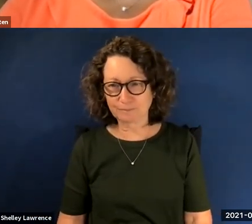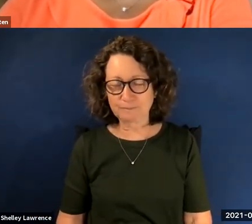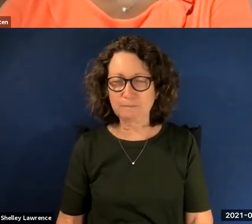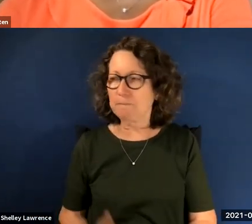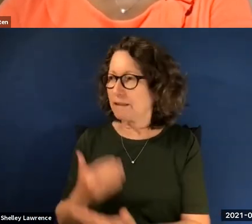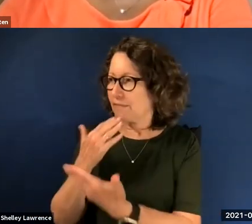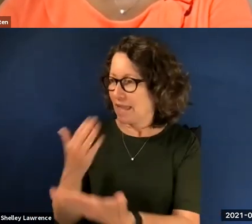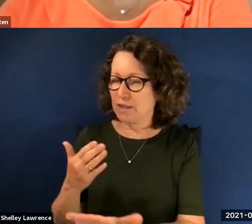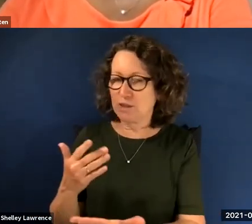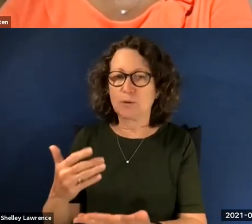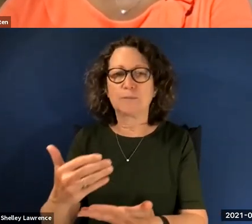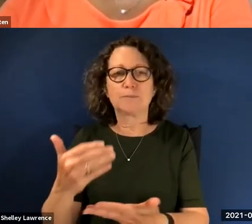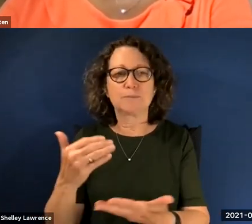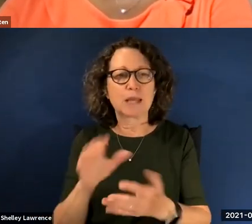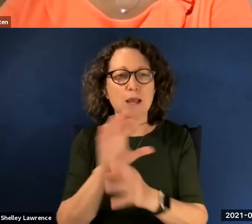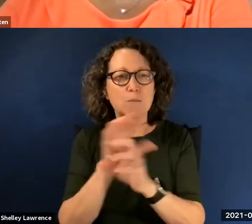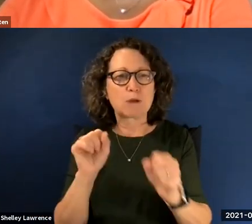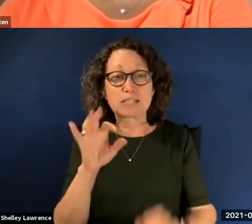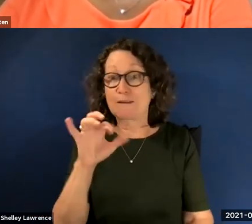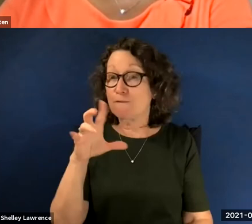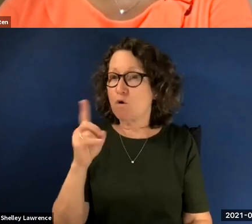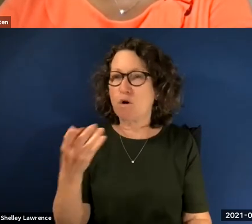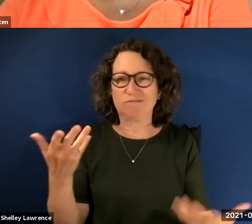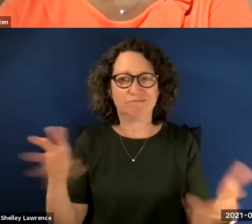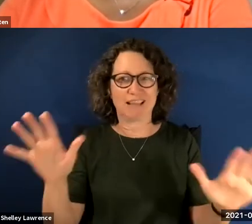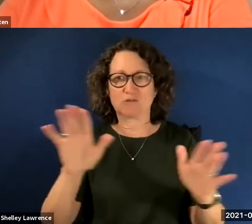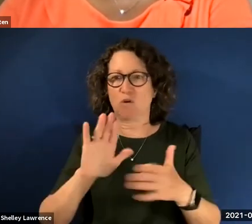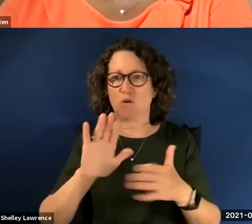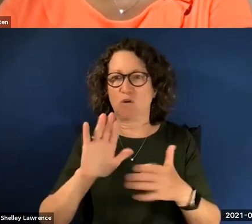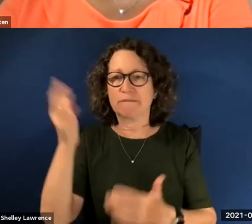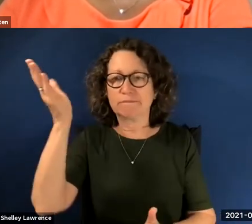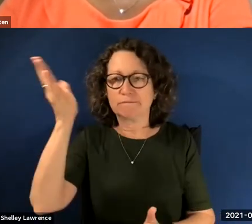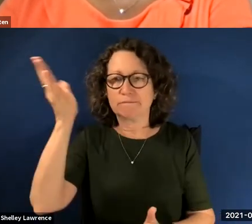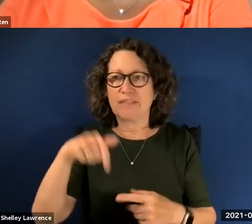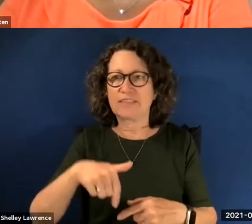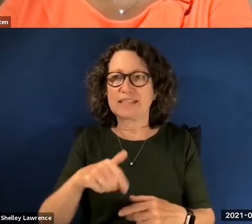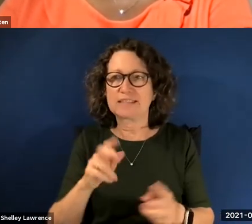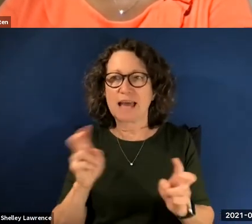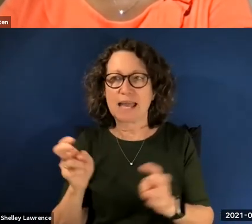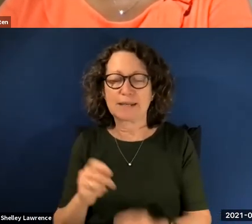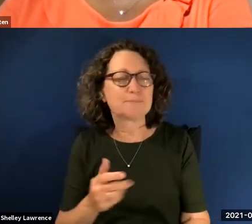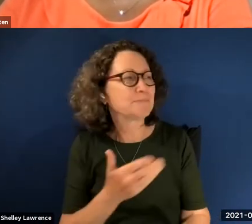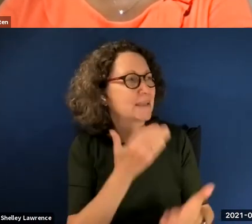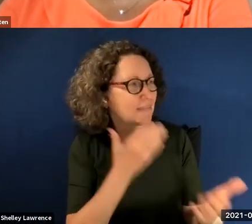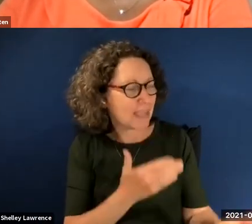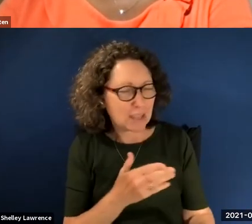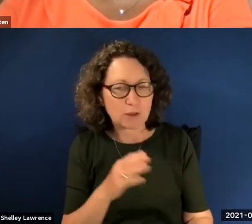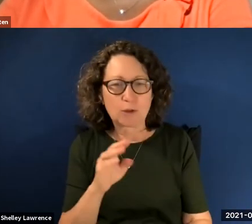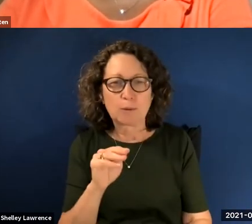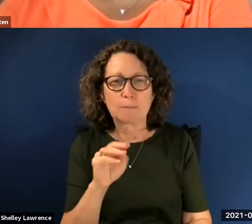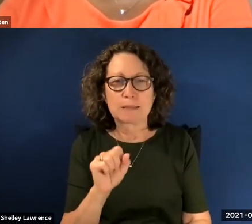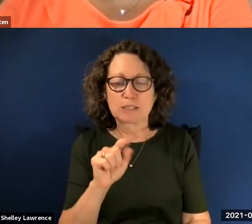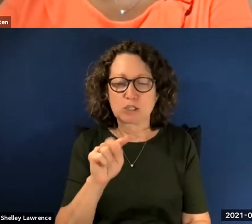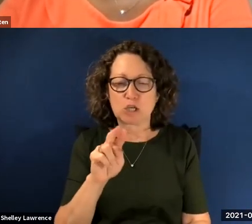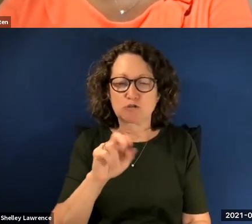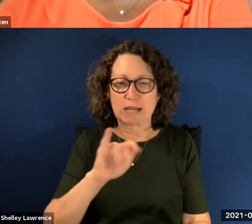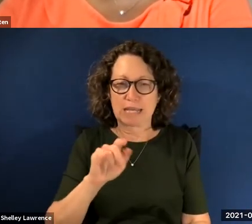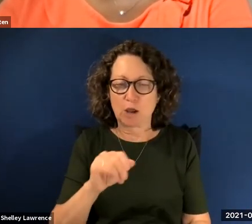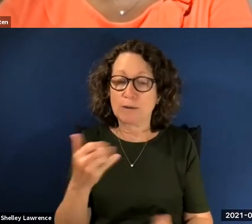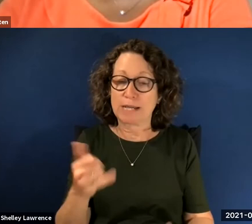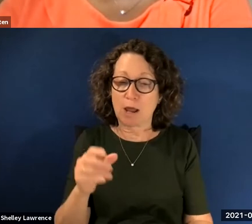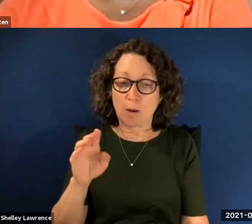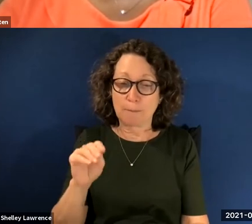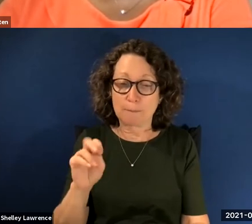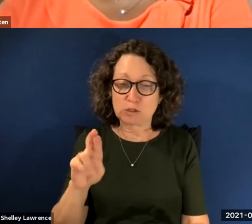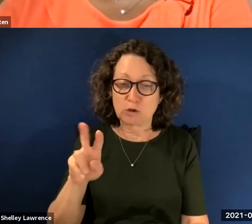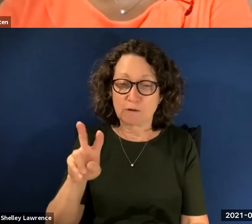Thank you. And President Ford, that concludes public comment on this item. Thank you, Ms. Trujillo. Mr. Vizzolini, thank you